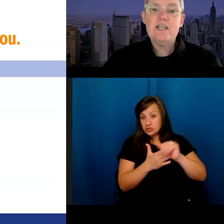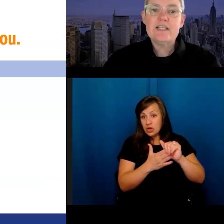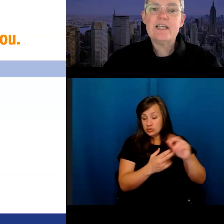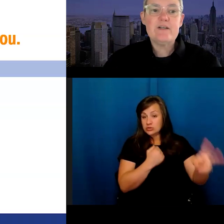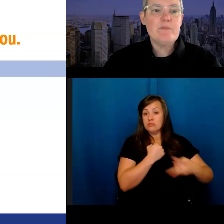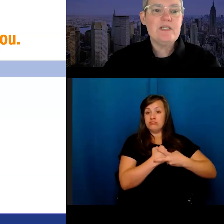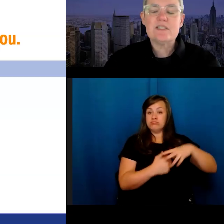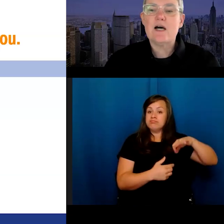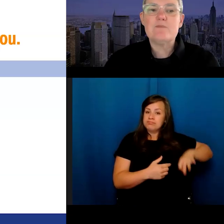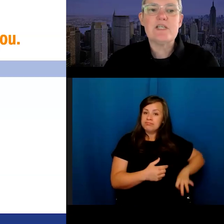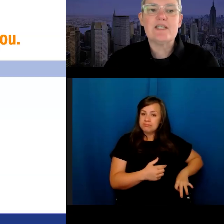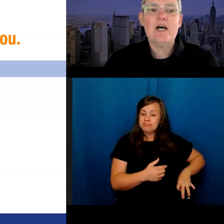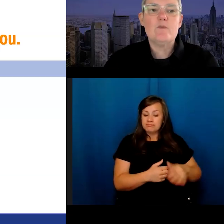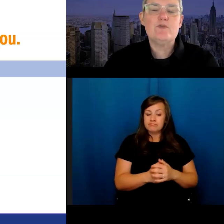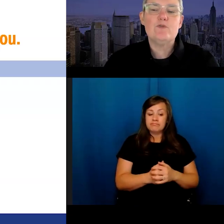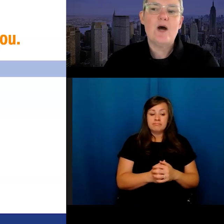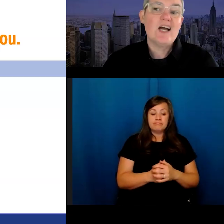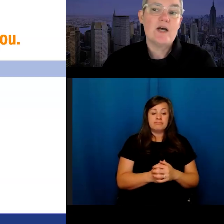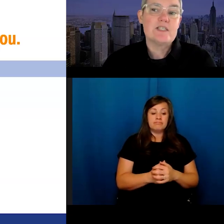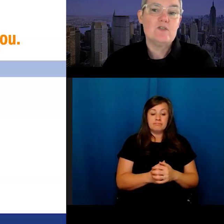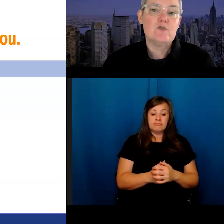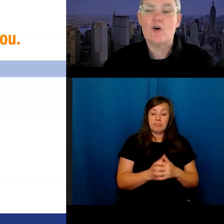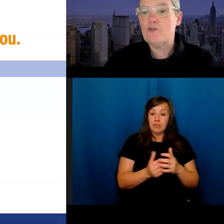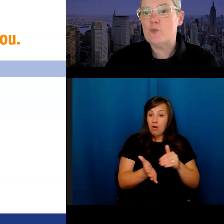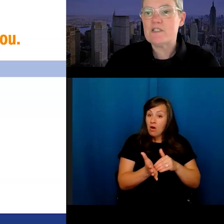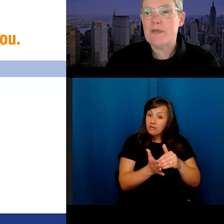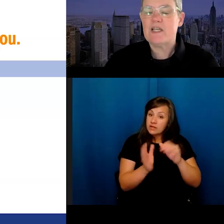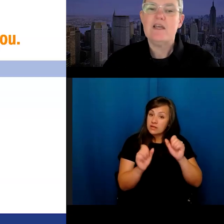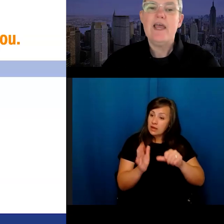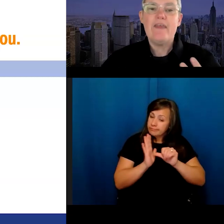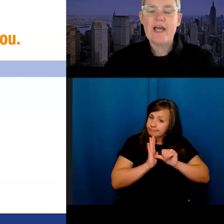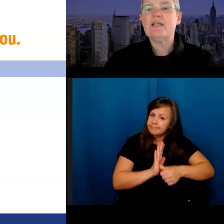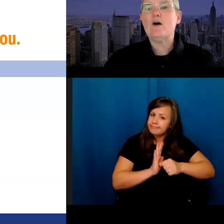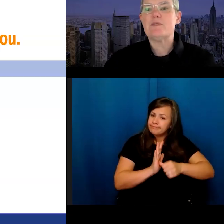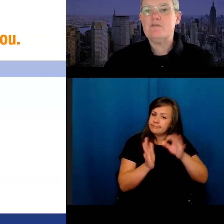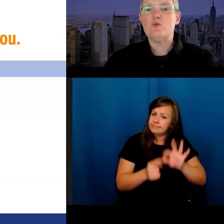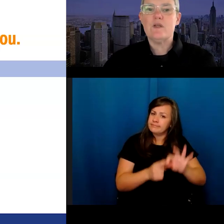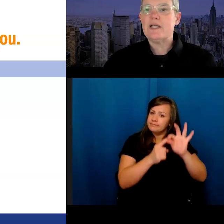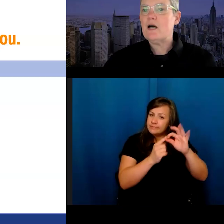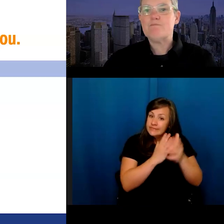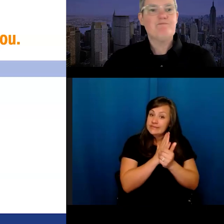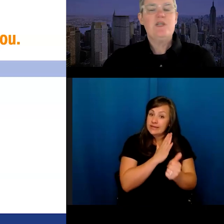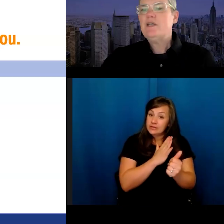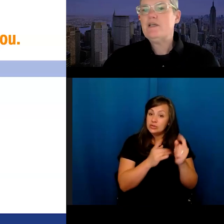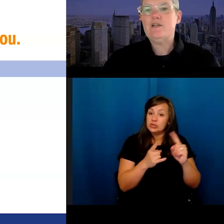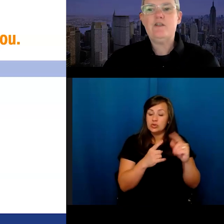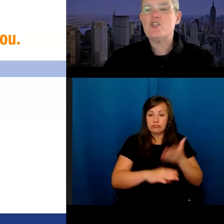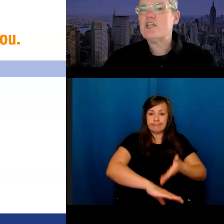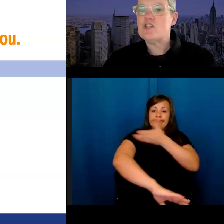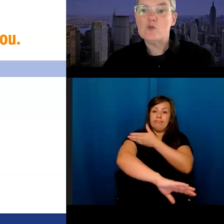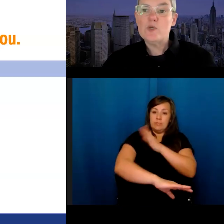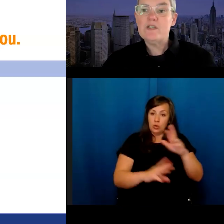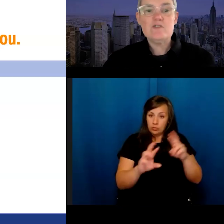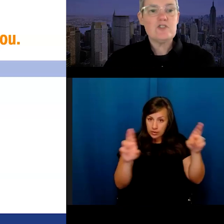and it can, and many times, it can help you highlight skills on your resume, and that can help give you a leg up